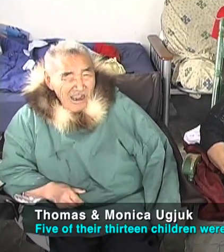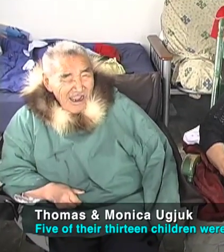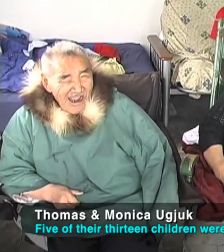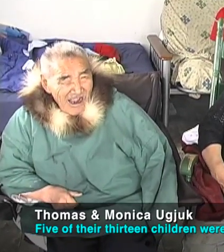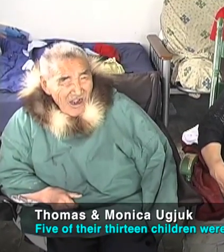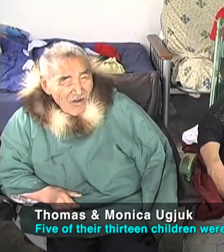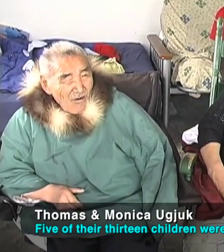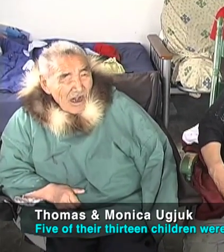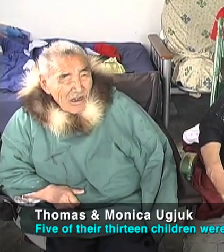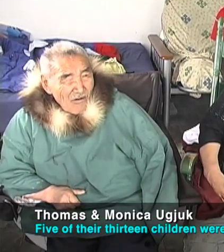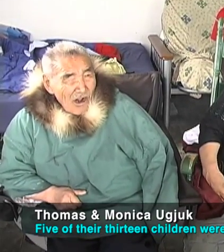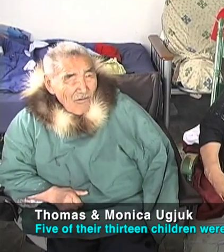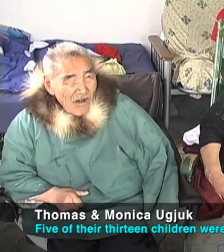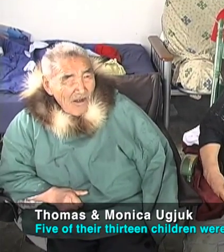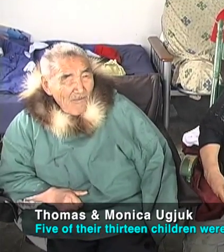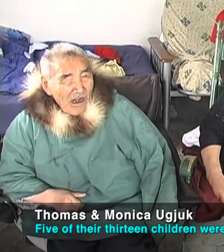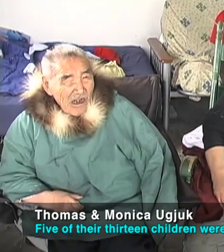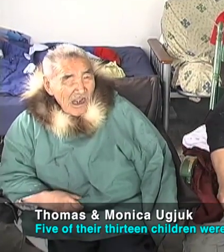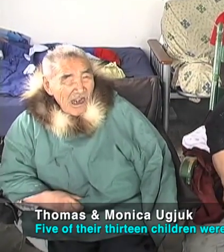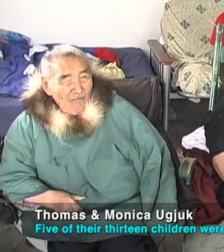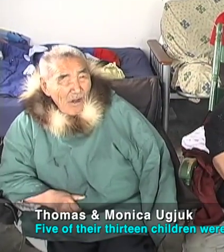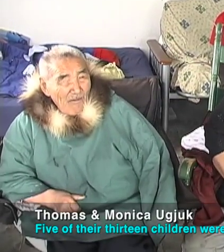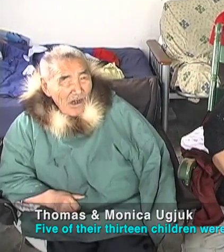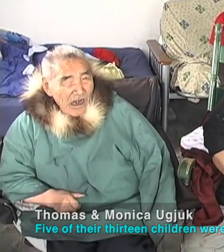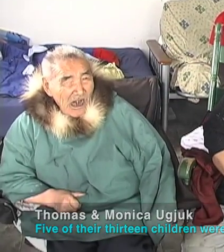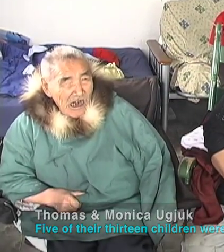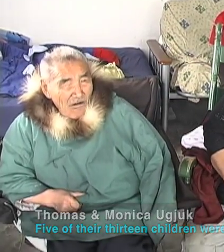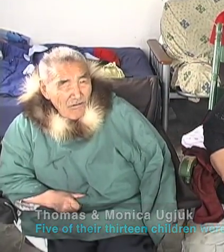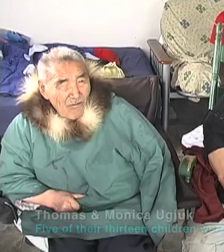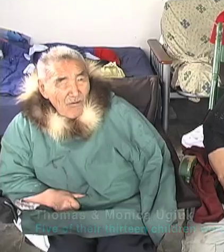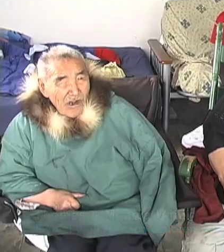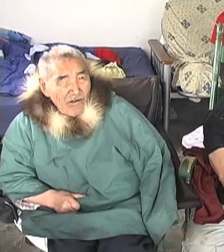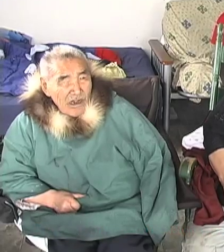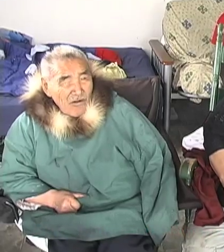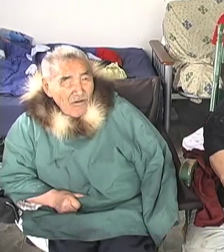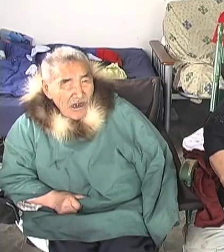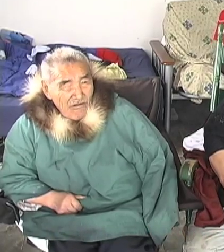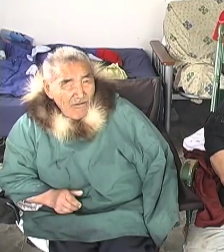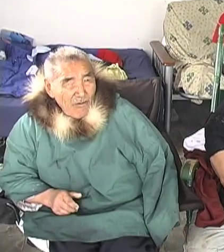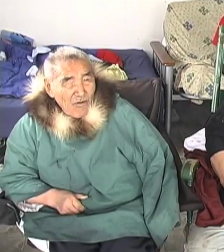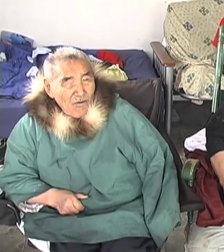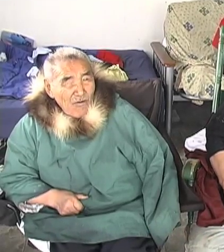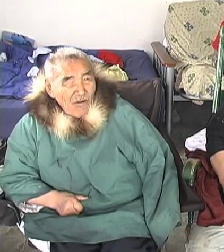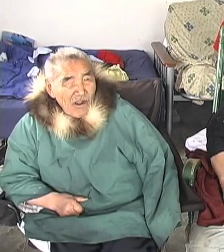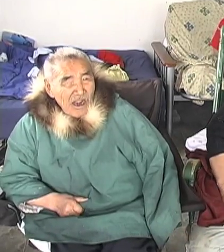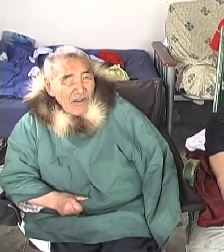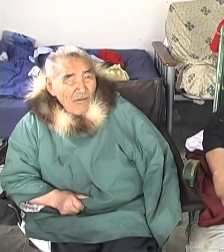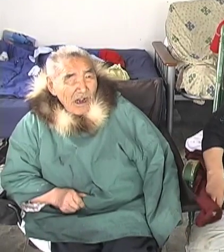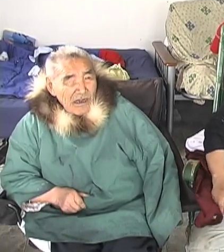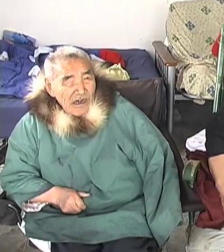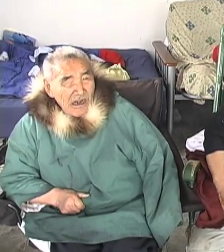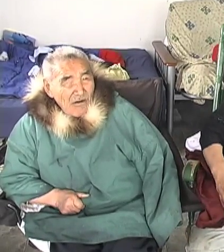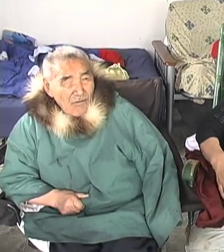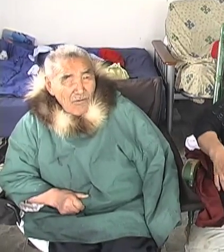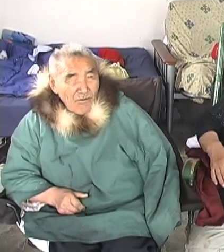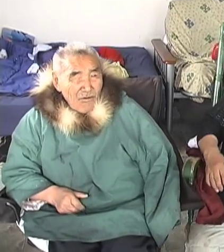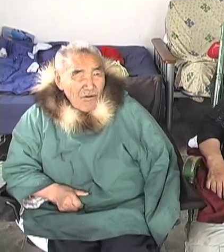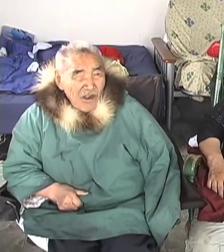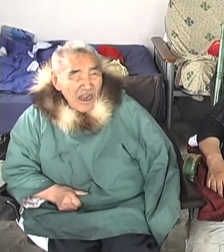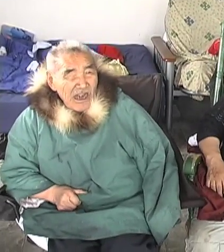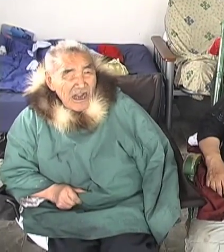ba tuwak tuwak na ba hindi pa yung malilok loko o kaya tuwak na yung loko sumakat na